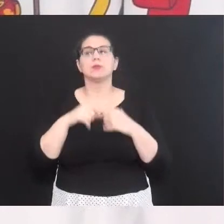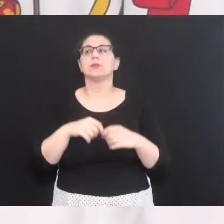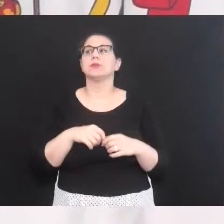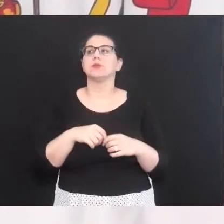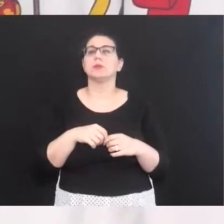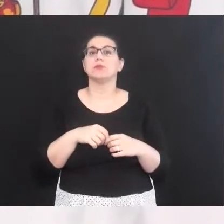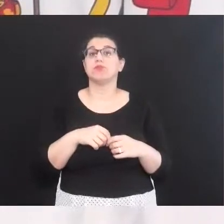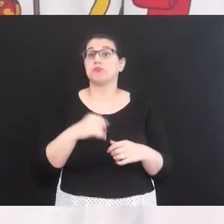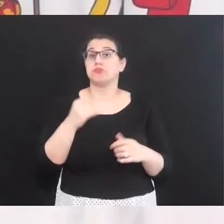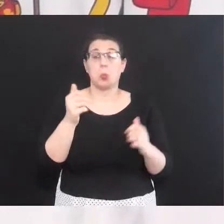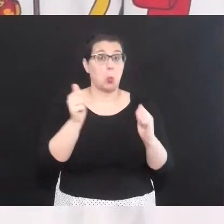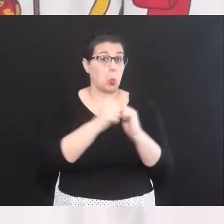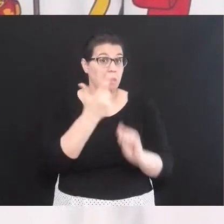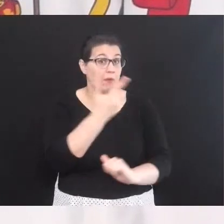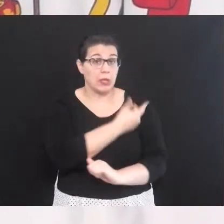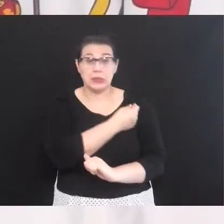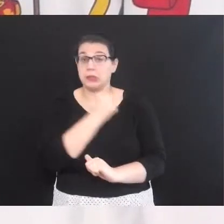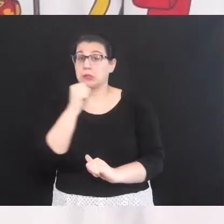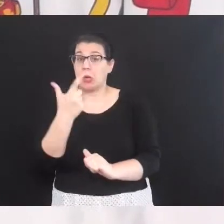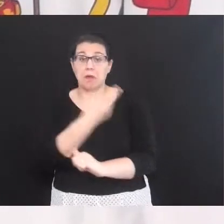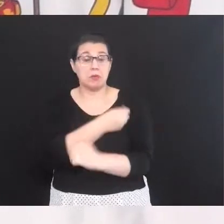whether you've been vaccinated or not.